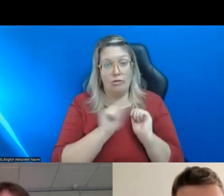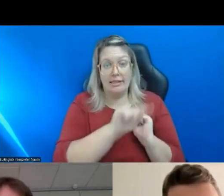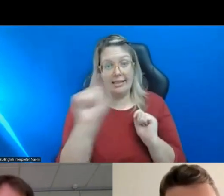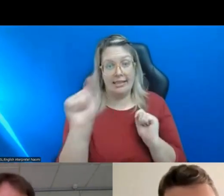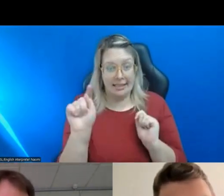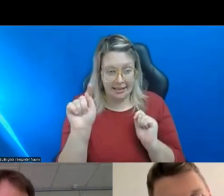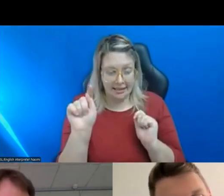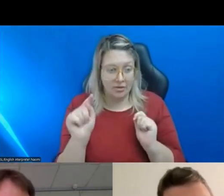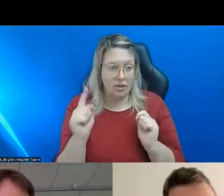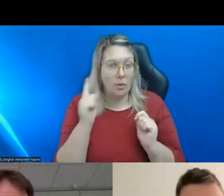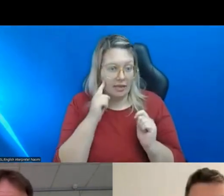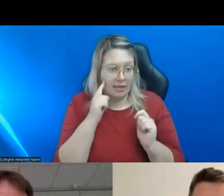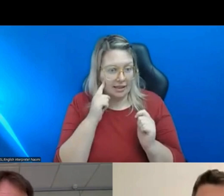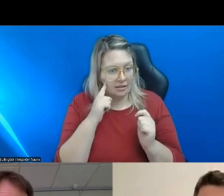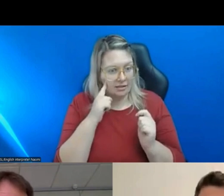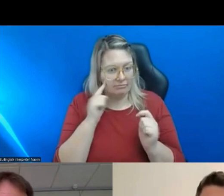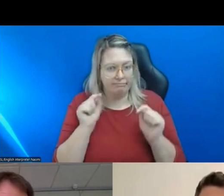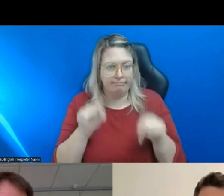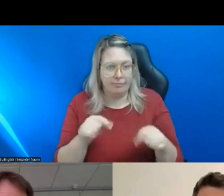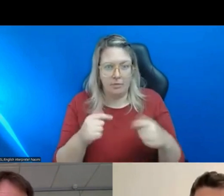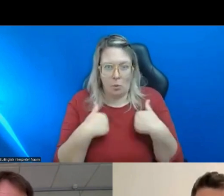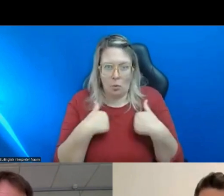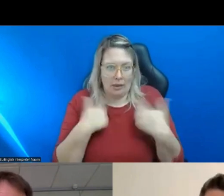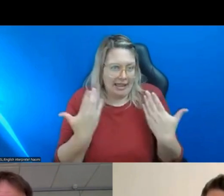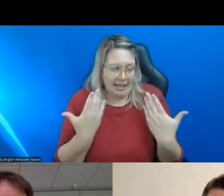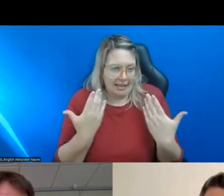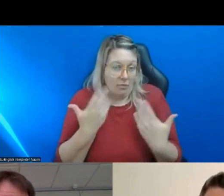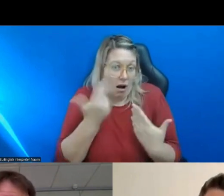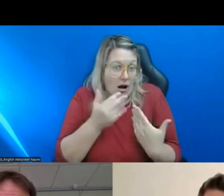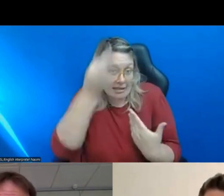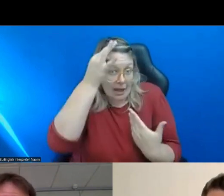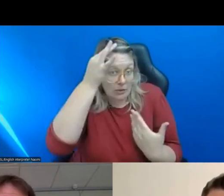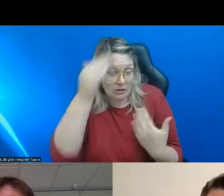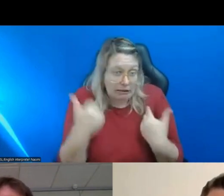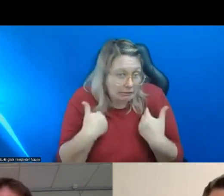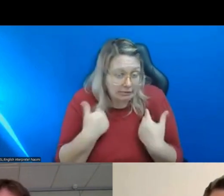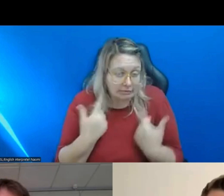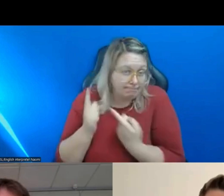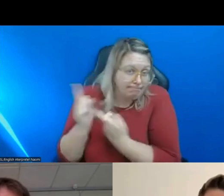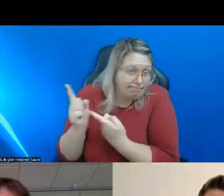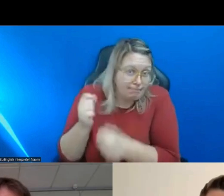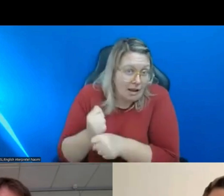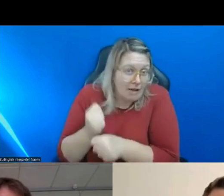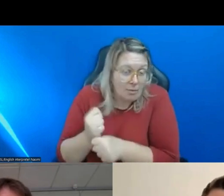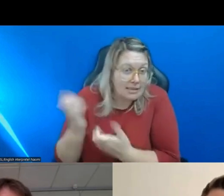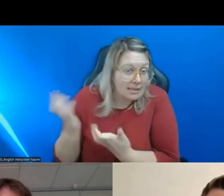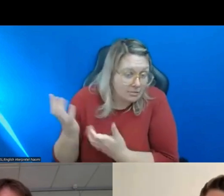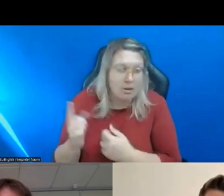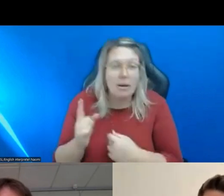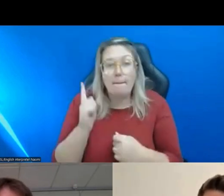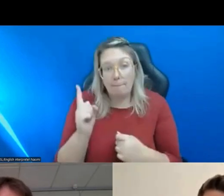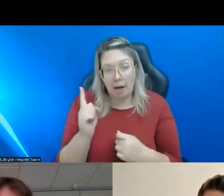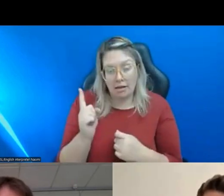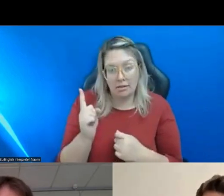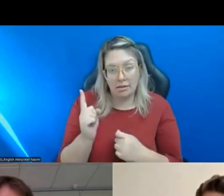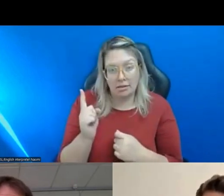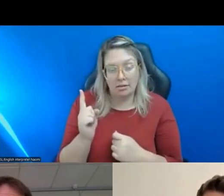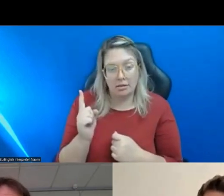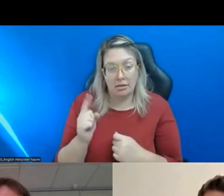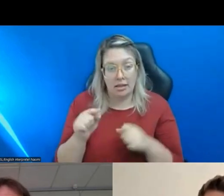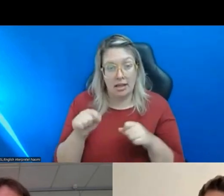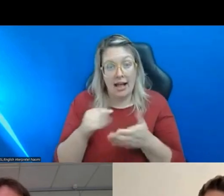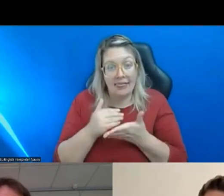answer from the Arts Council here is that this is a question for the government, not us. But I think it's worth noting that within the sector